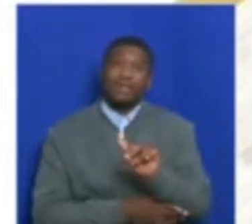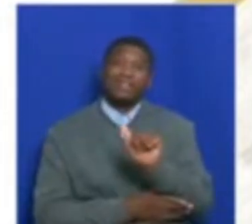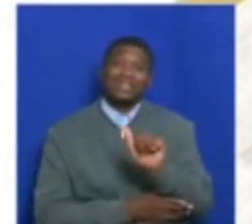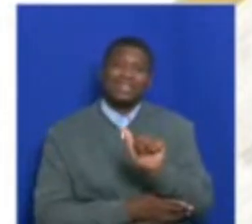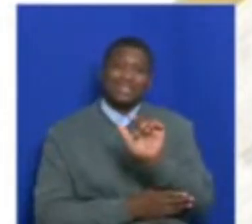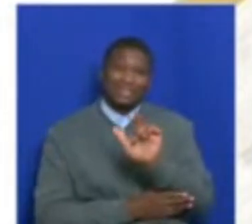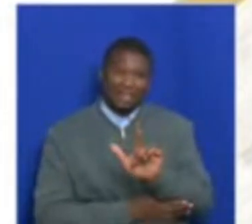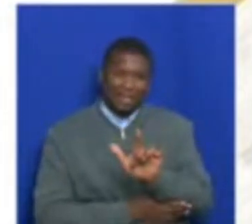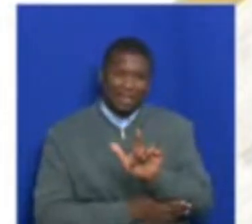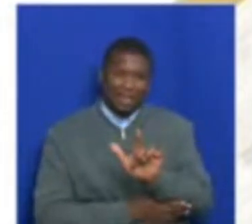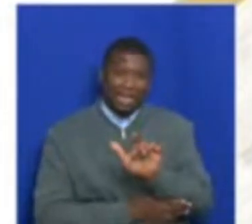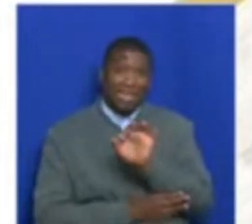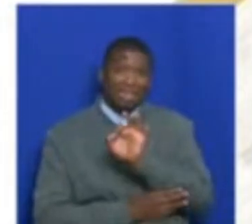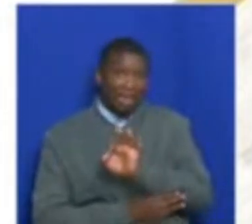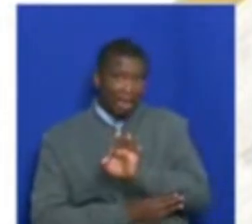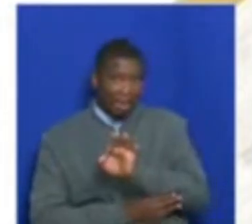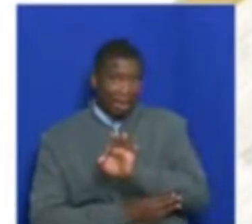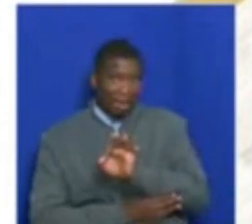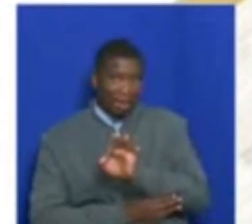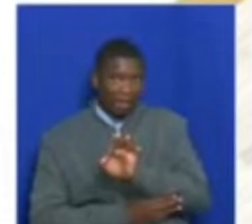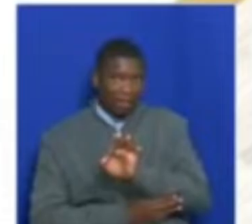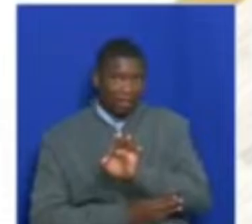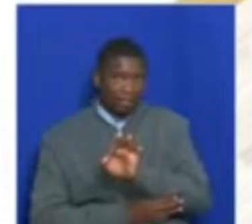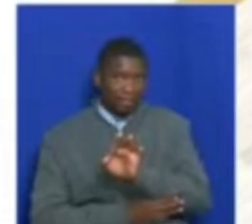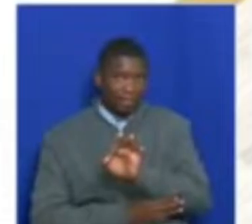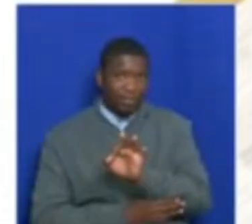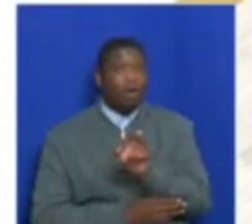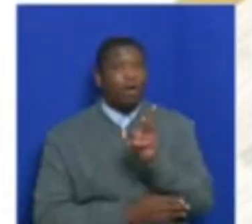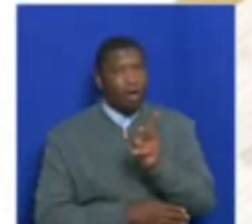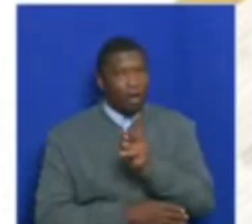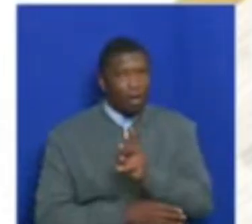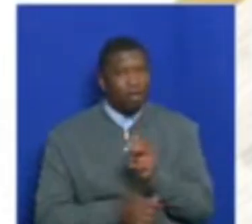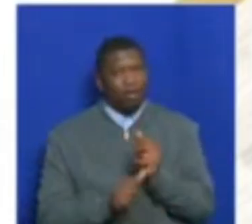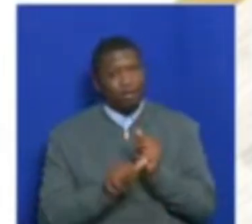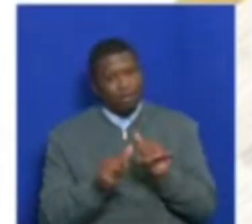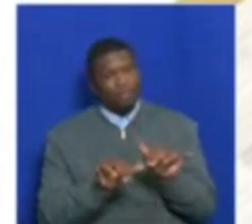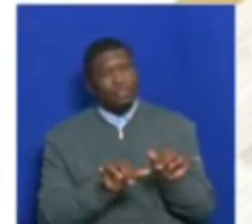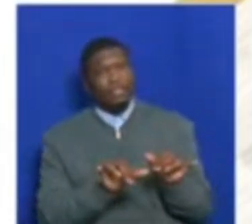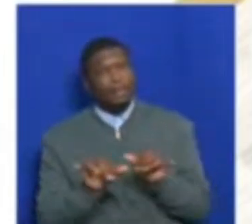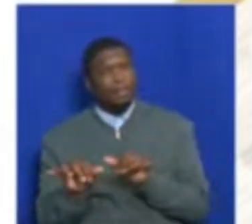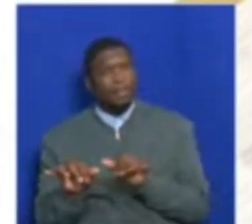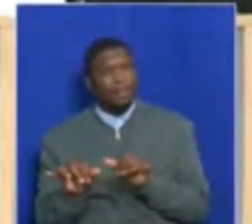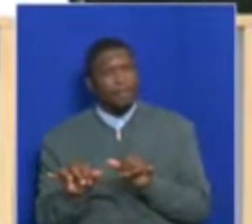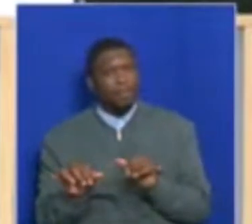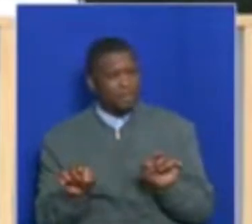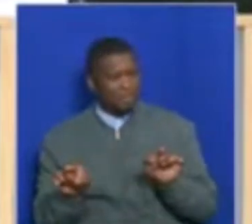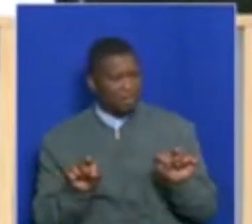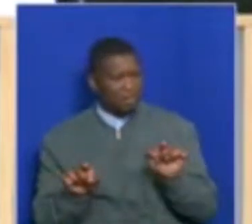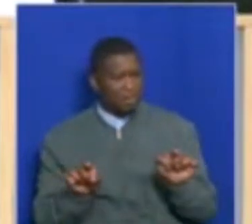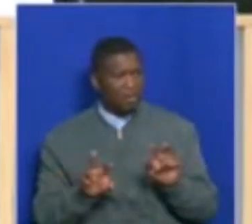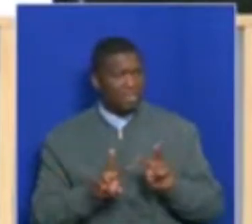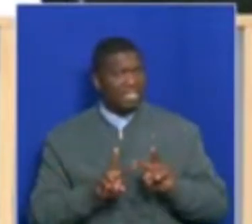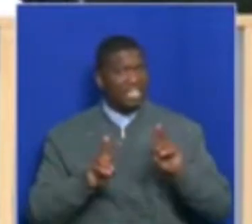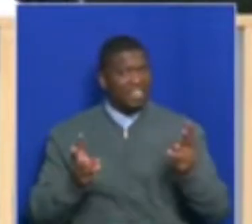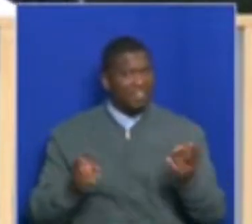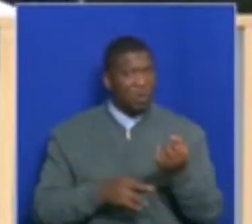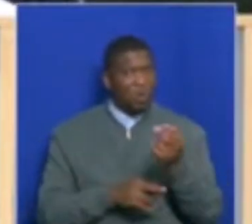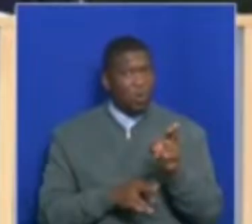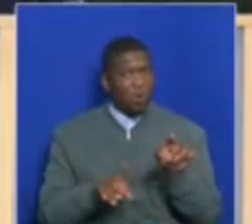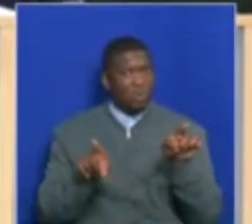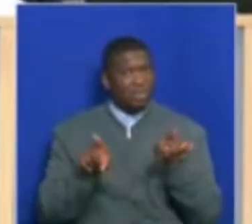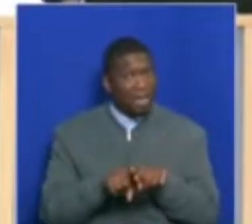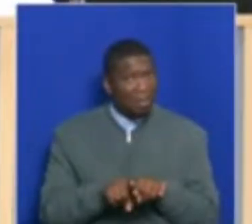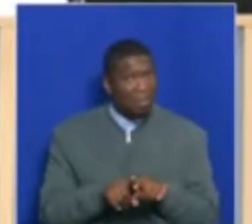673. And again, the rest is the same. Are these different cases, or again, is it one case with a